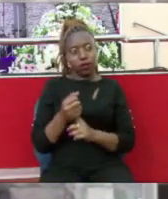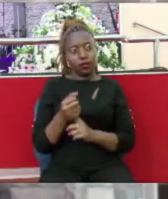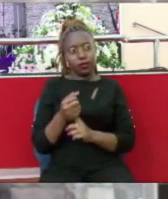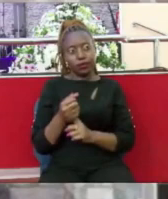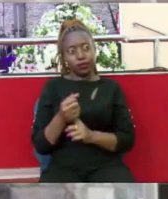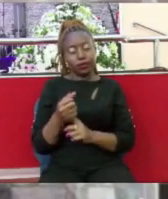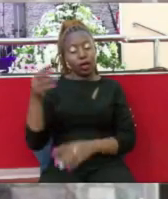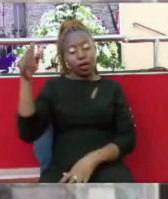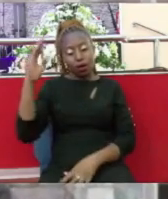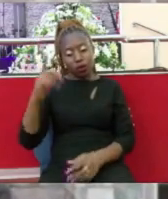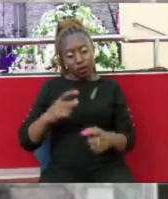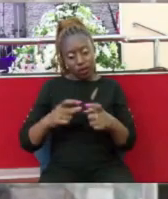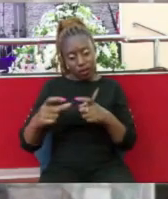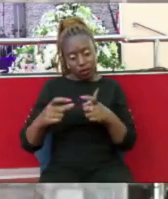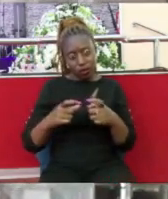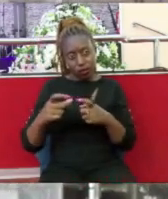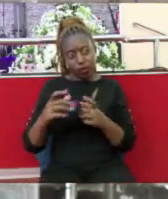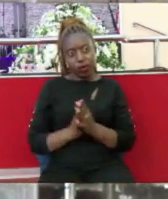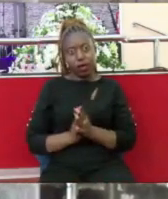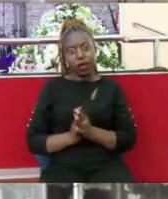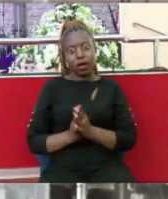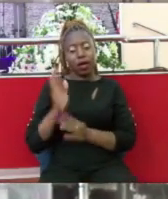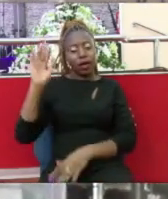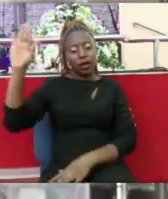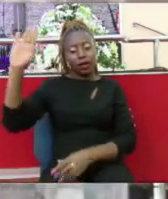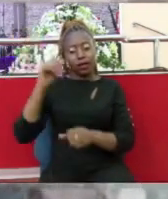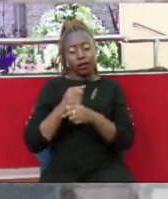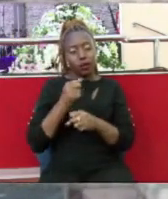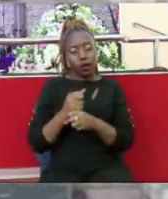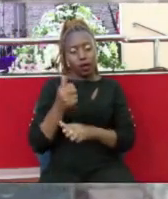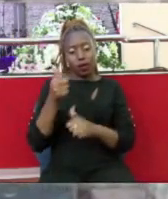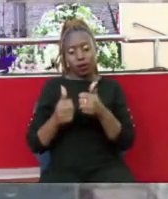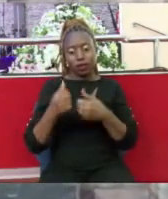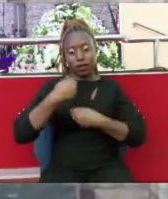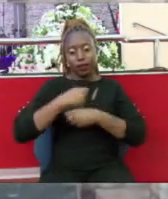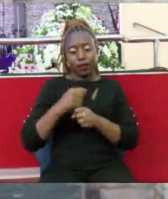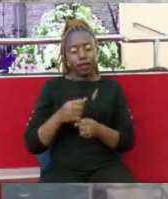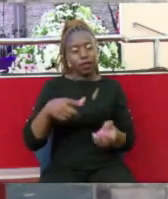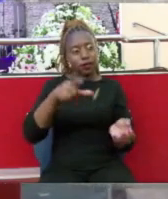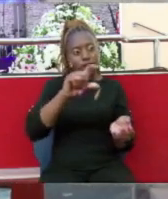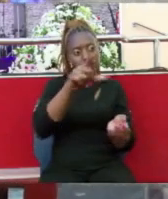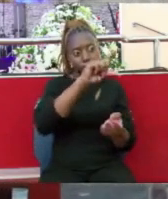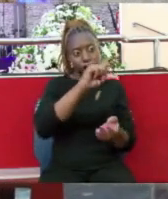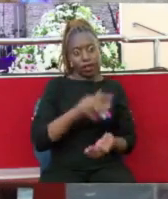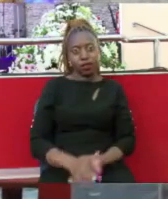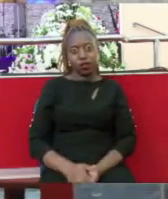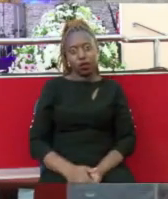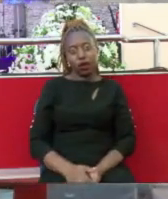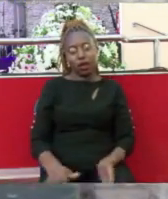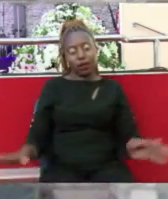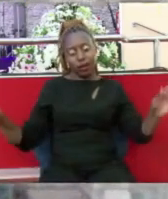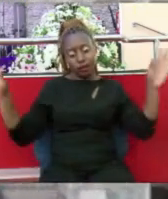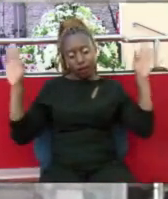ana mundu. And it is his work that causes multiplication. Na ni kazi yake ambayo inafanya kwenda kujumulika. Surrender to